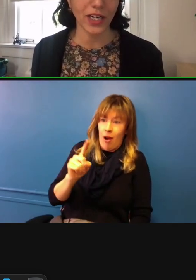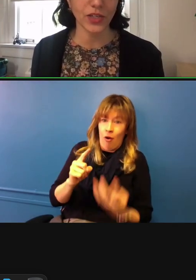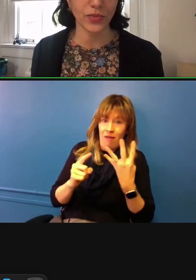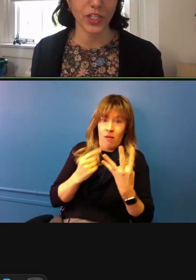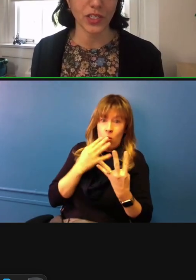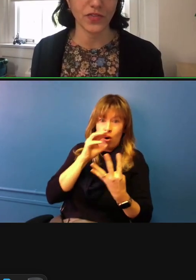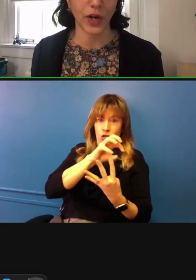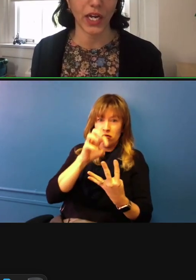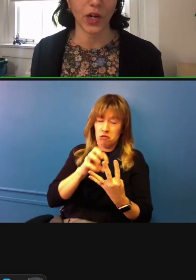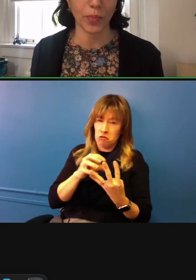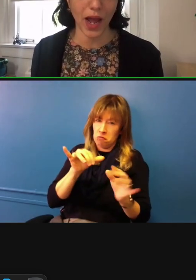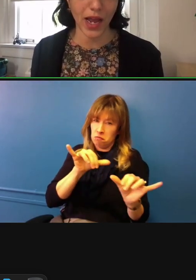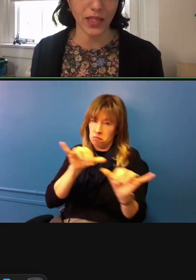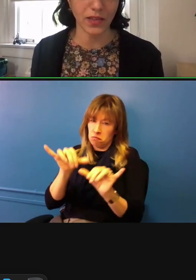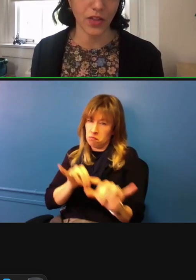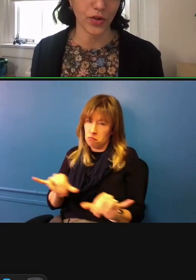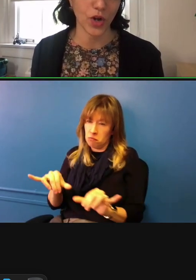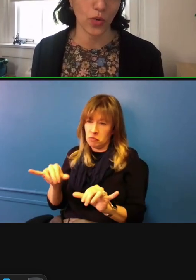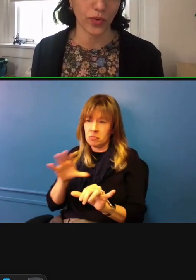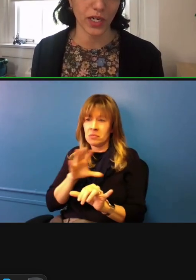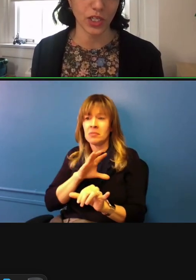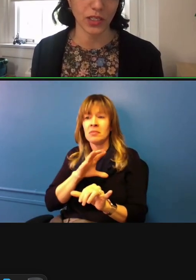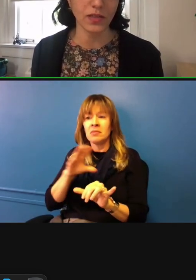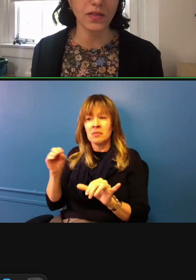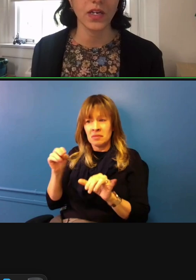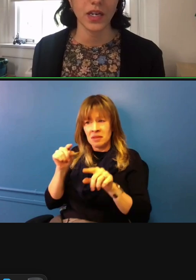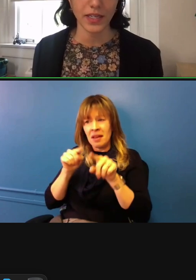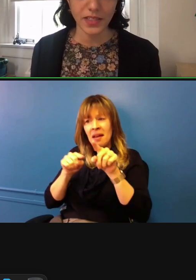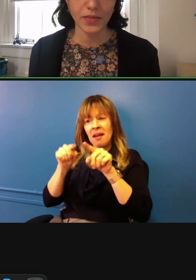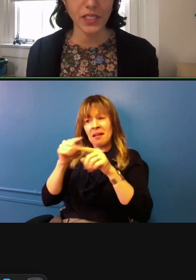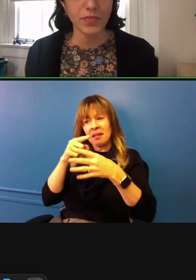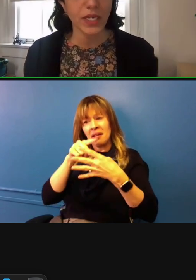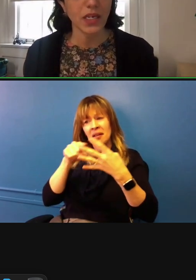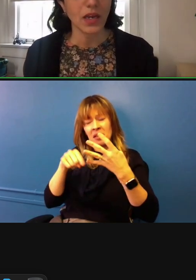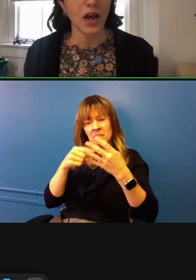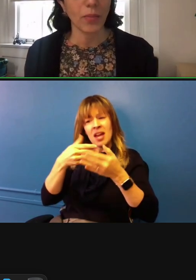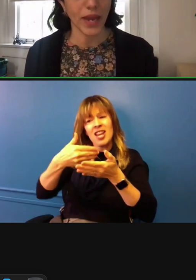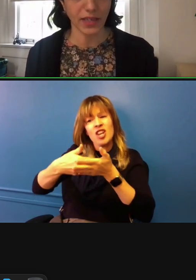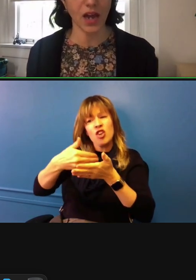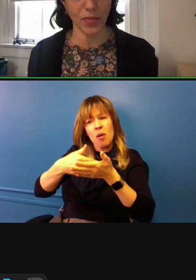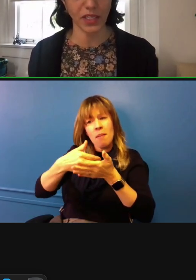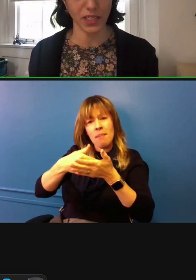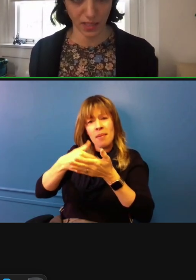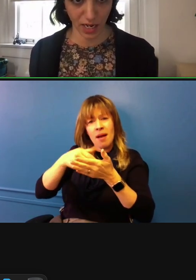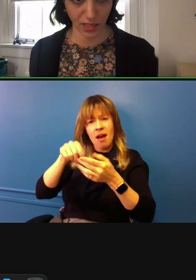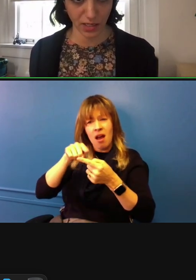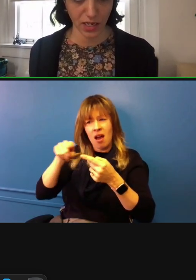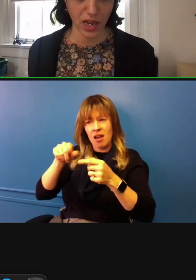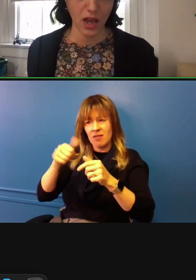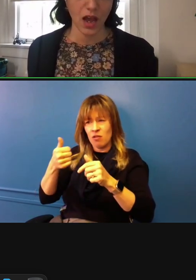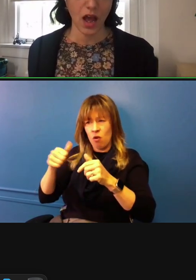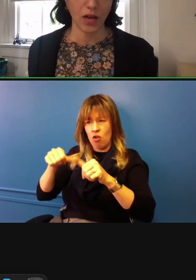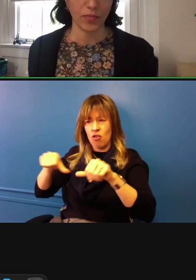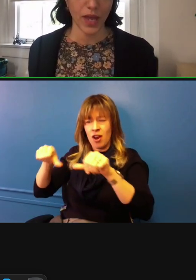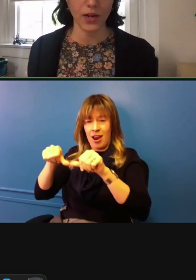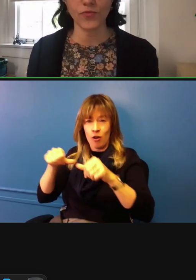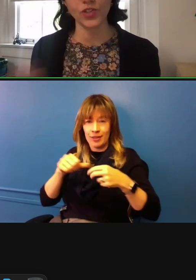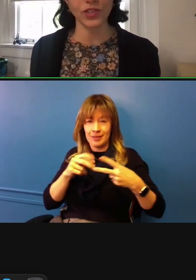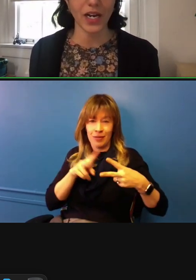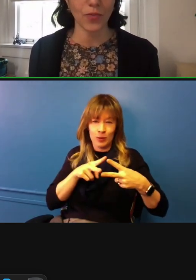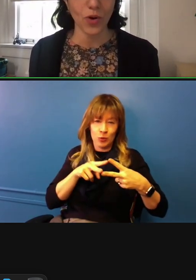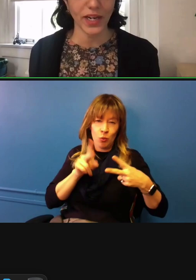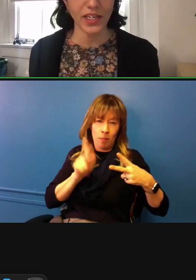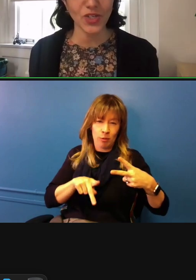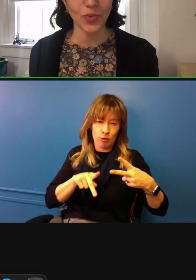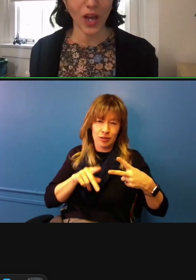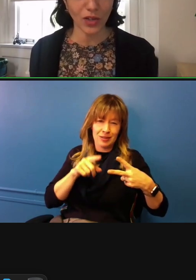social interaction region is very nearby these other known regions, it seems to be anatomically distinct. And in